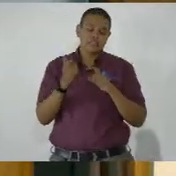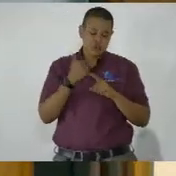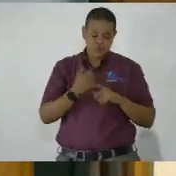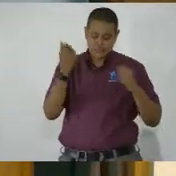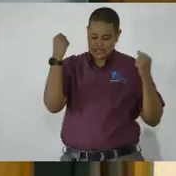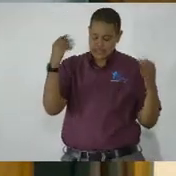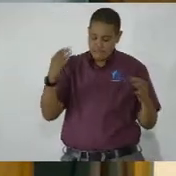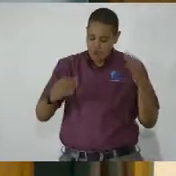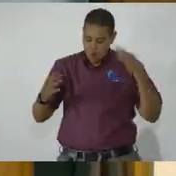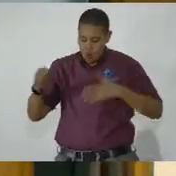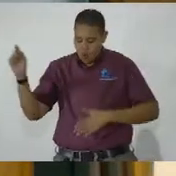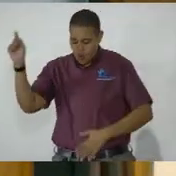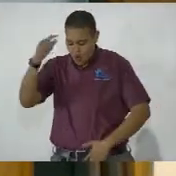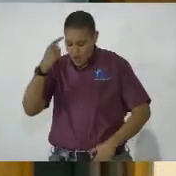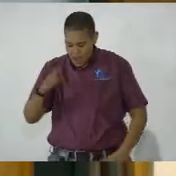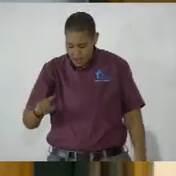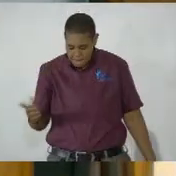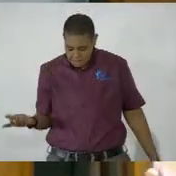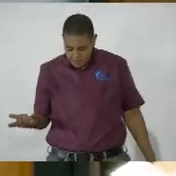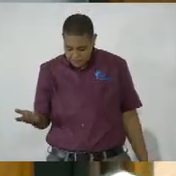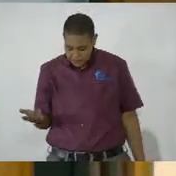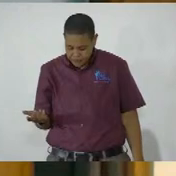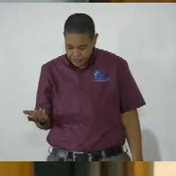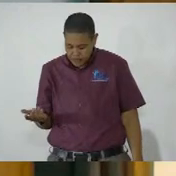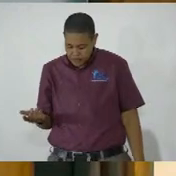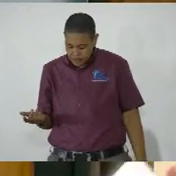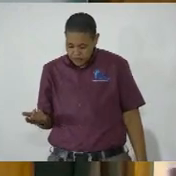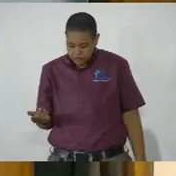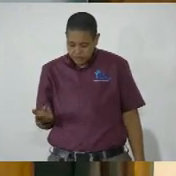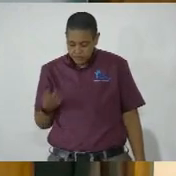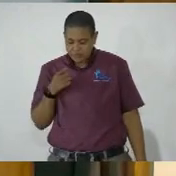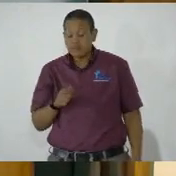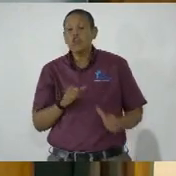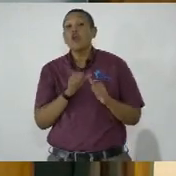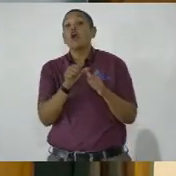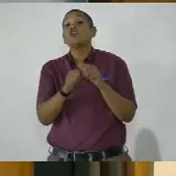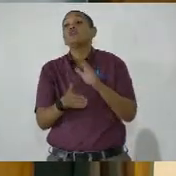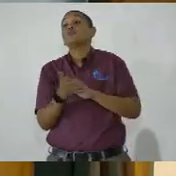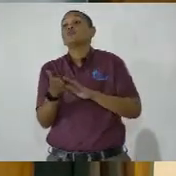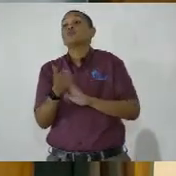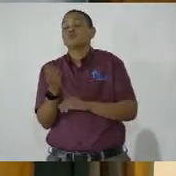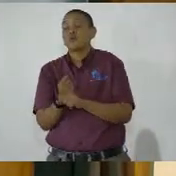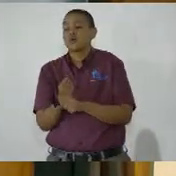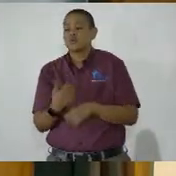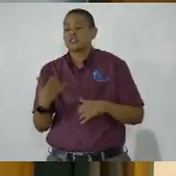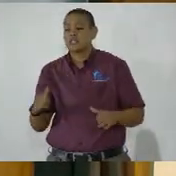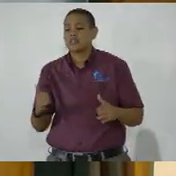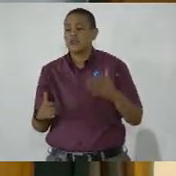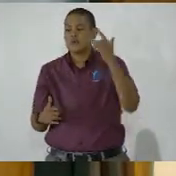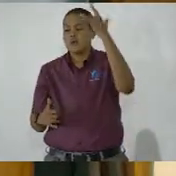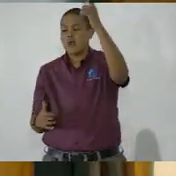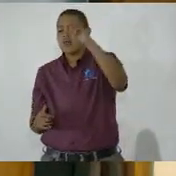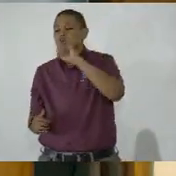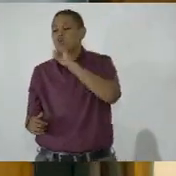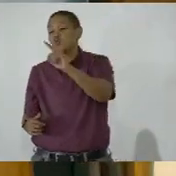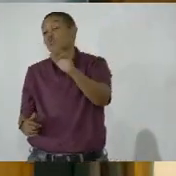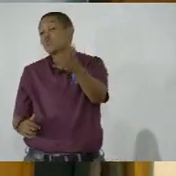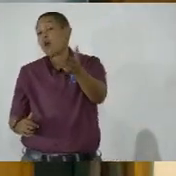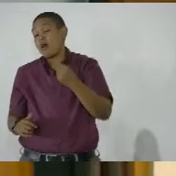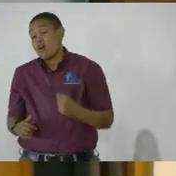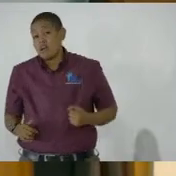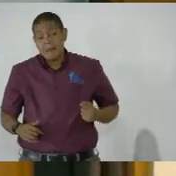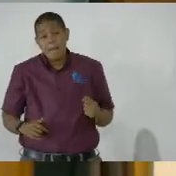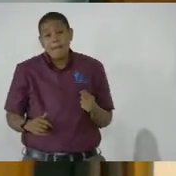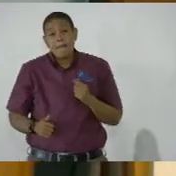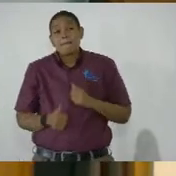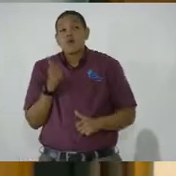several courthouses. And Madam Speaker, this is a continuing work. Because Madam Speaker, the truth of the matter, even though